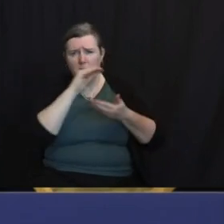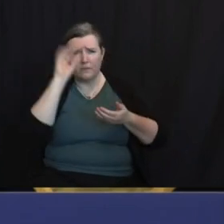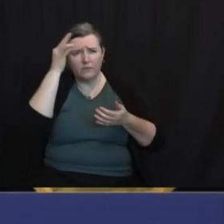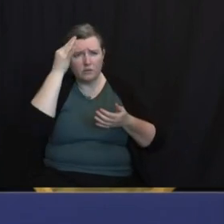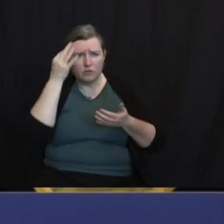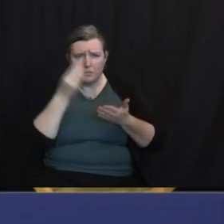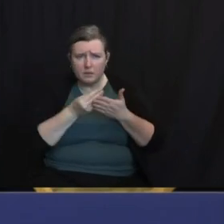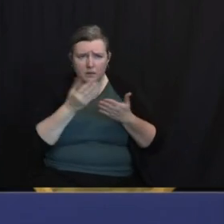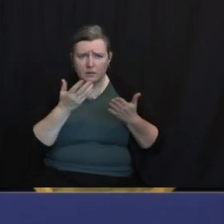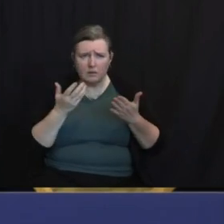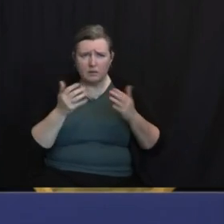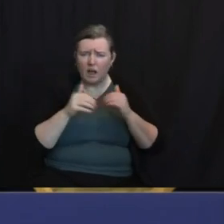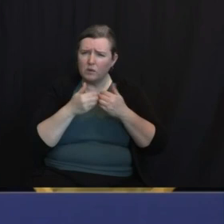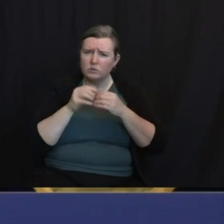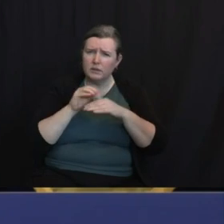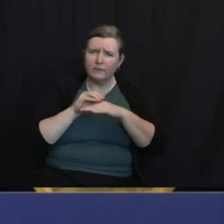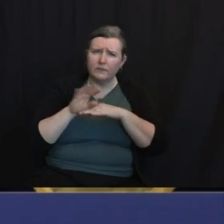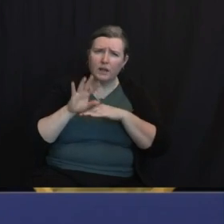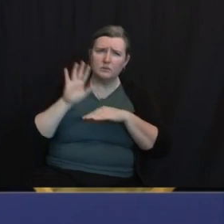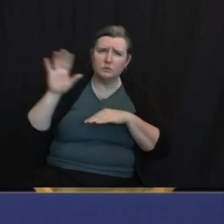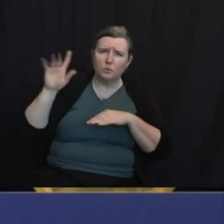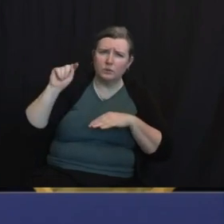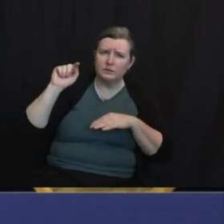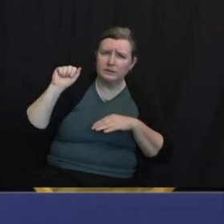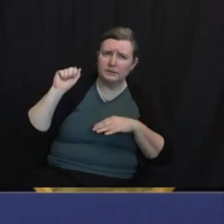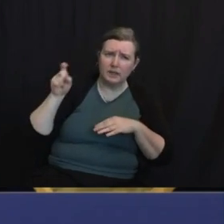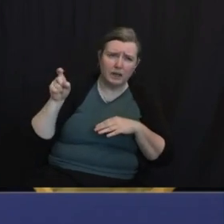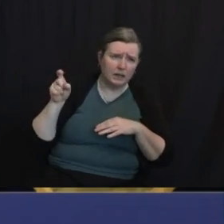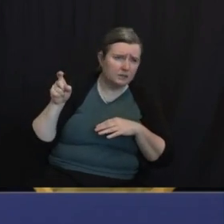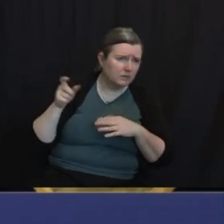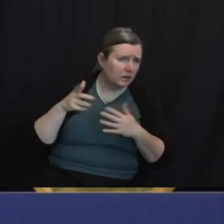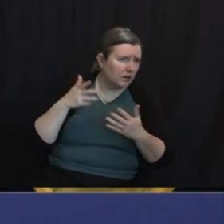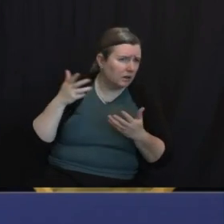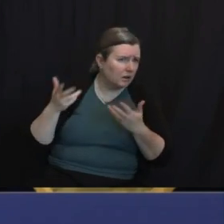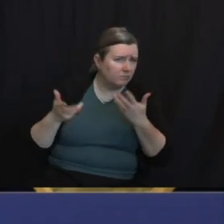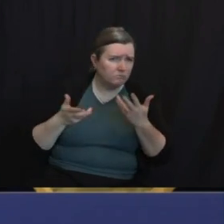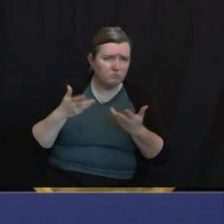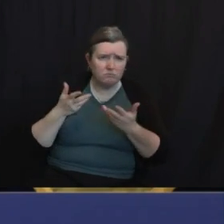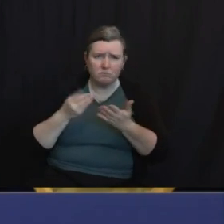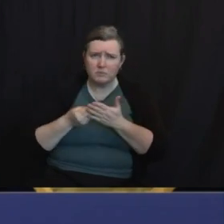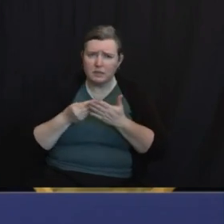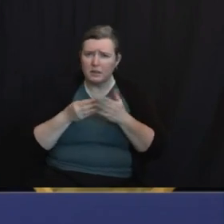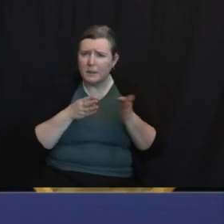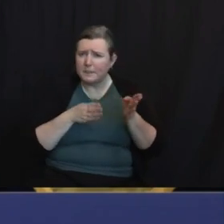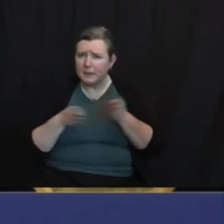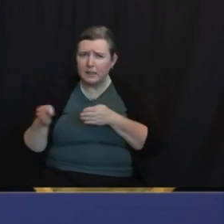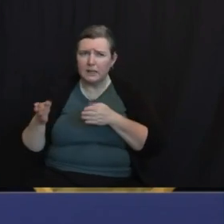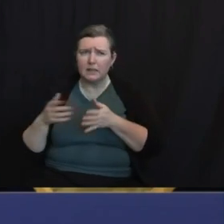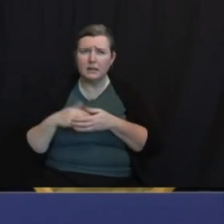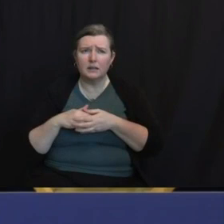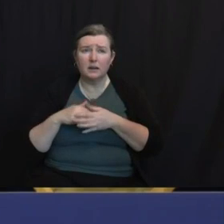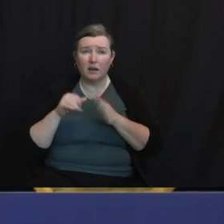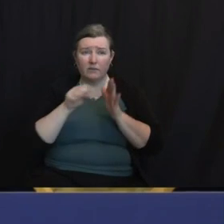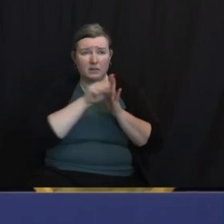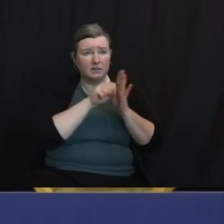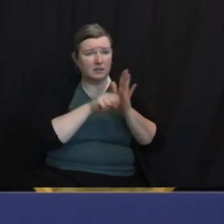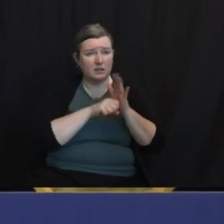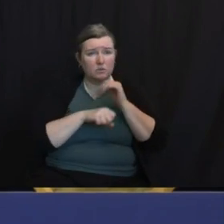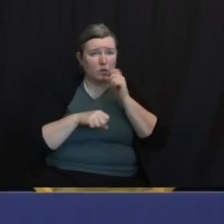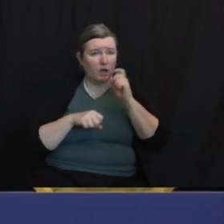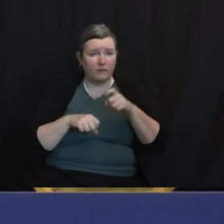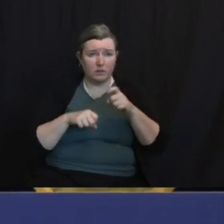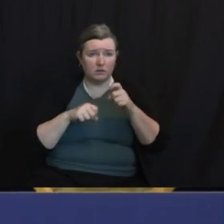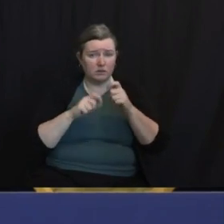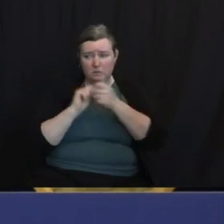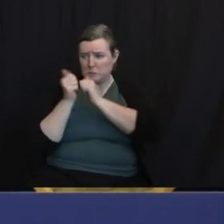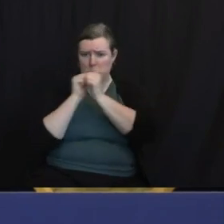And if states don't have to use tax breaks to compete against each other, would that be easier on the state? And I